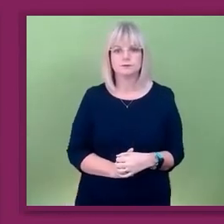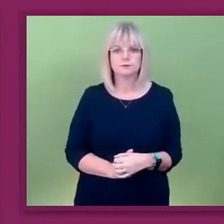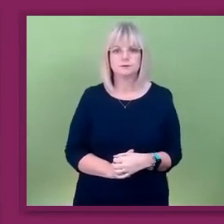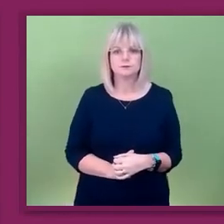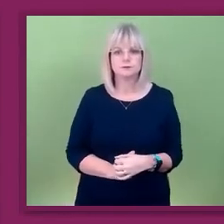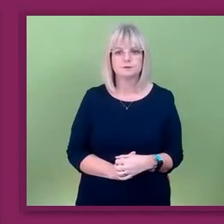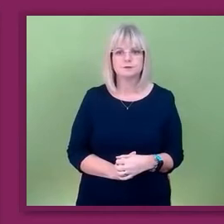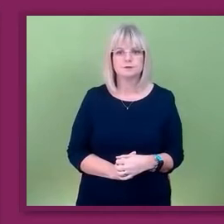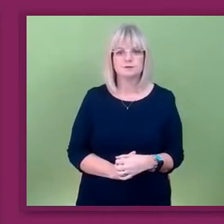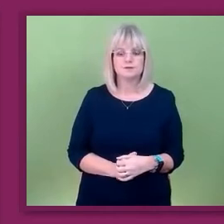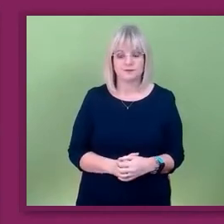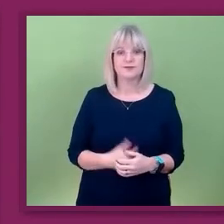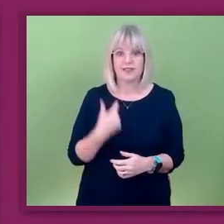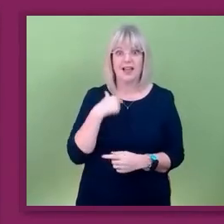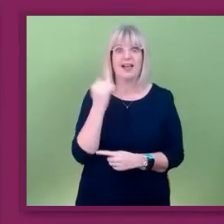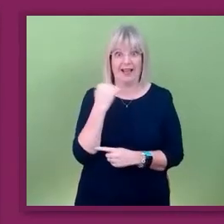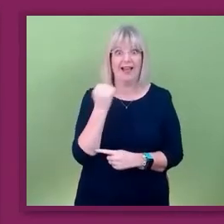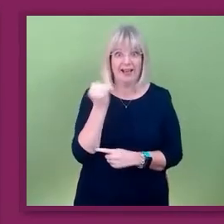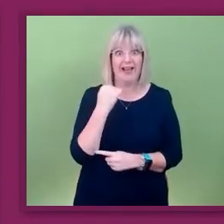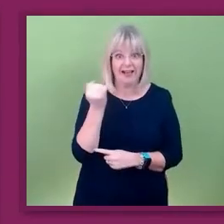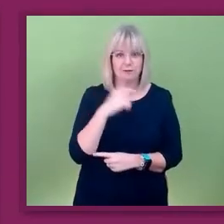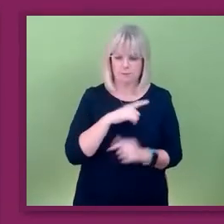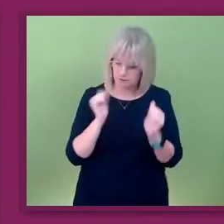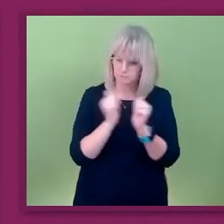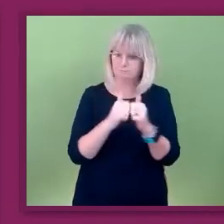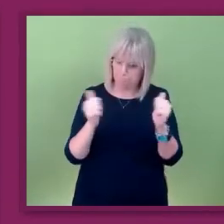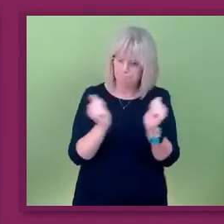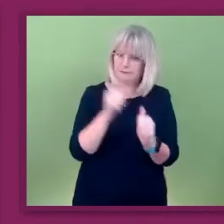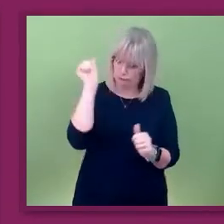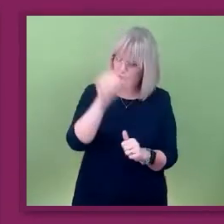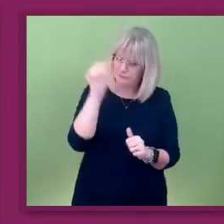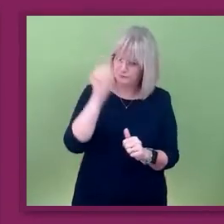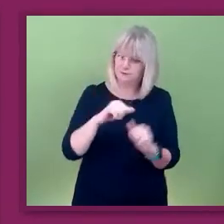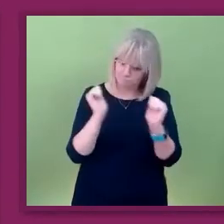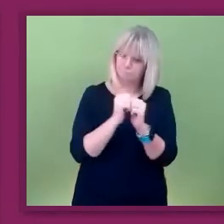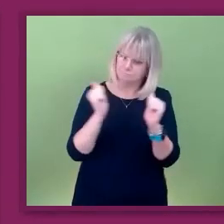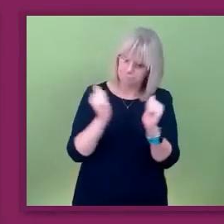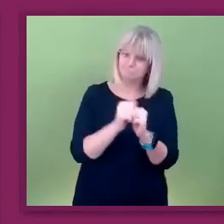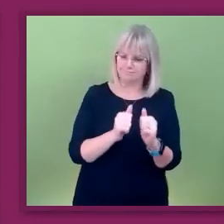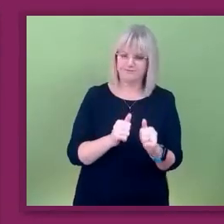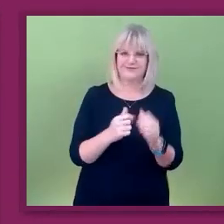Sorry, I was nodding because I was like, yes, speaking up is really important.